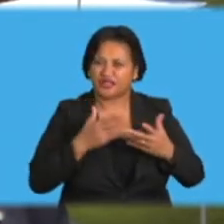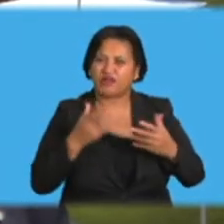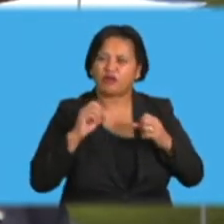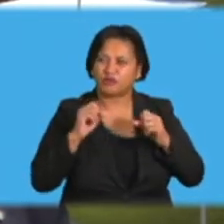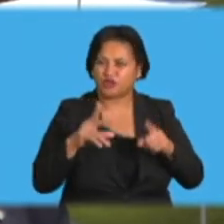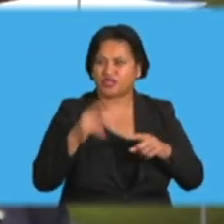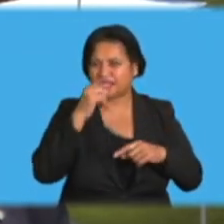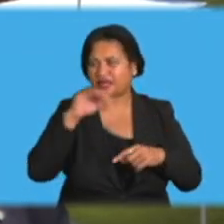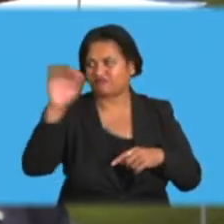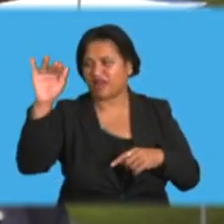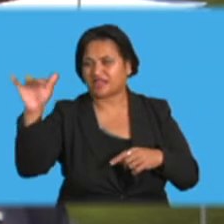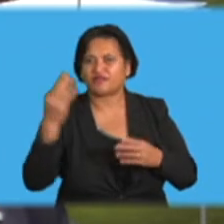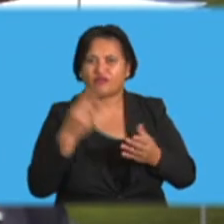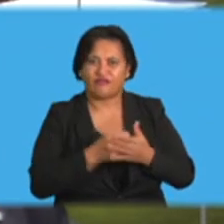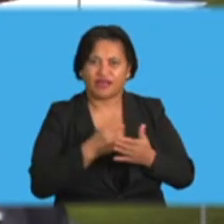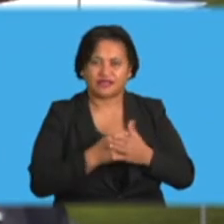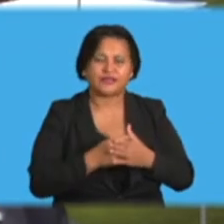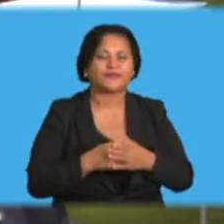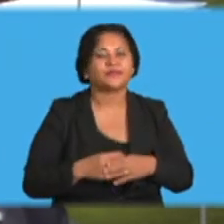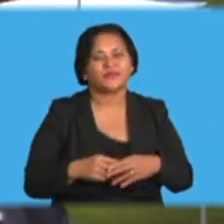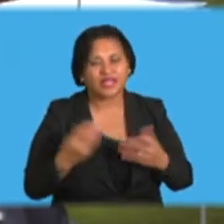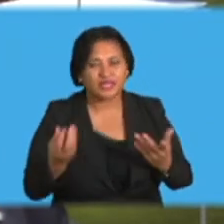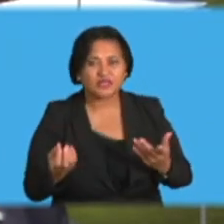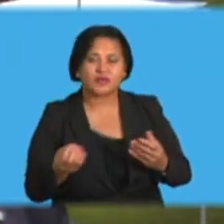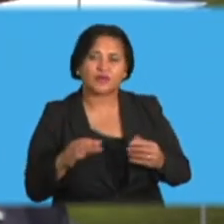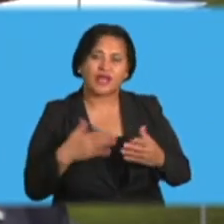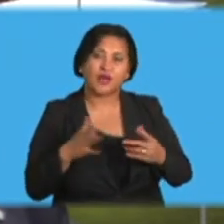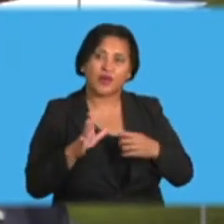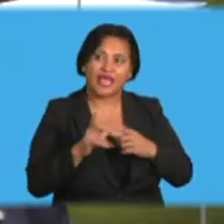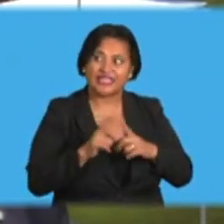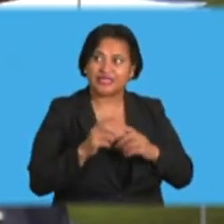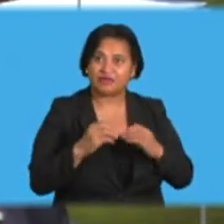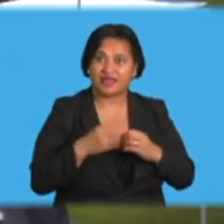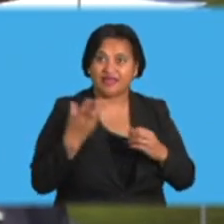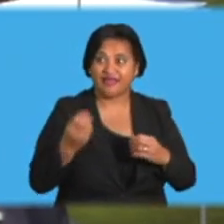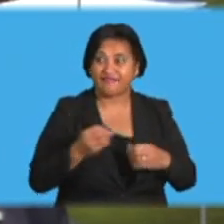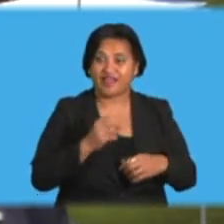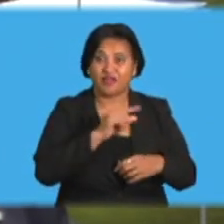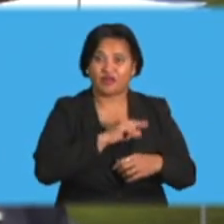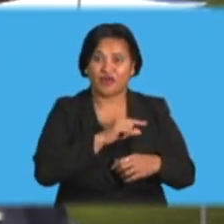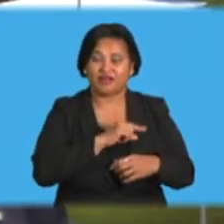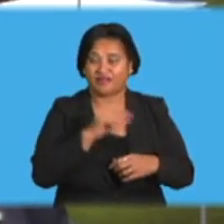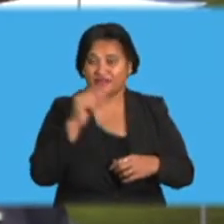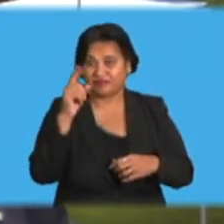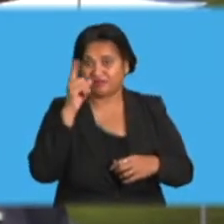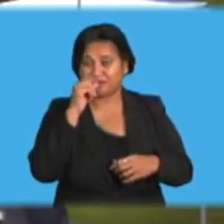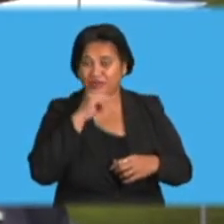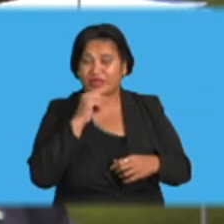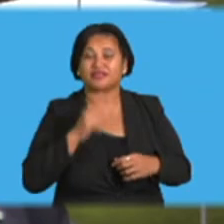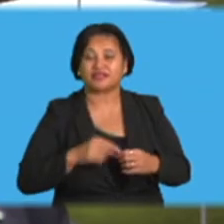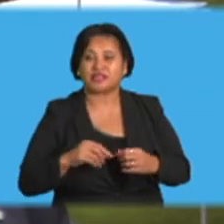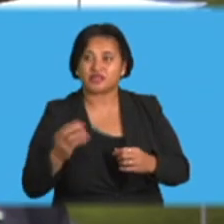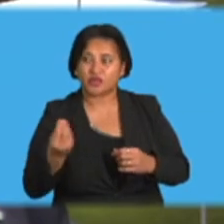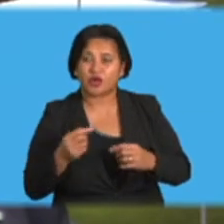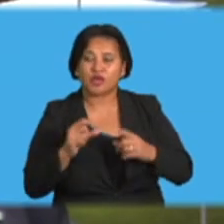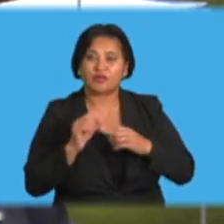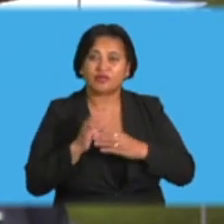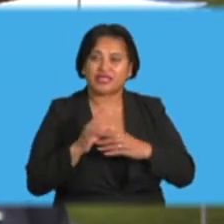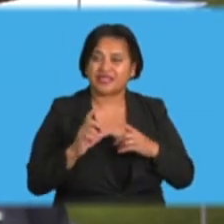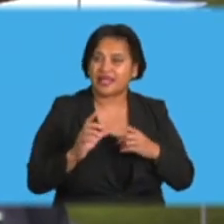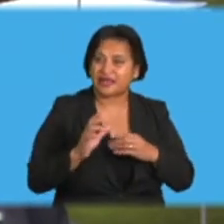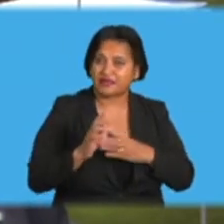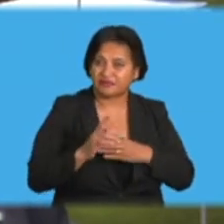goals. Furthermore, Madam Speaker, given that ADB has the expertise and knowledge base in the area of public-private partnerships, the PDMC requested if ADB could